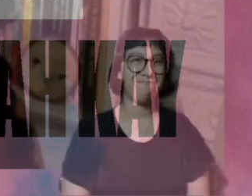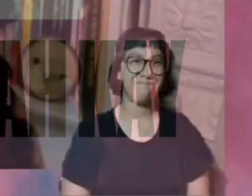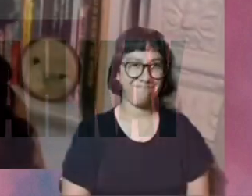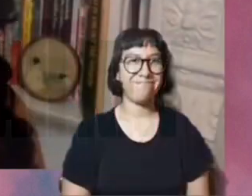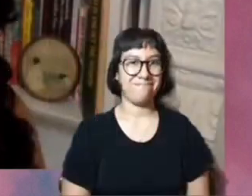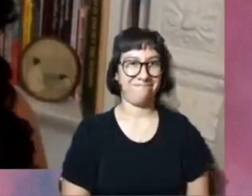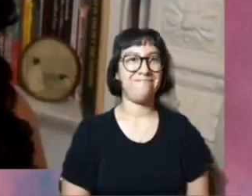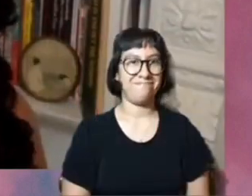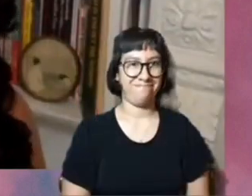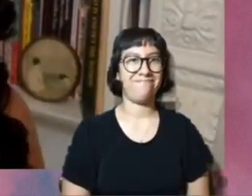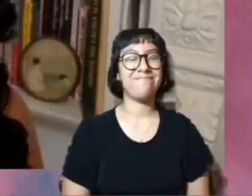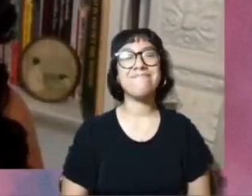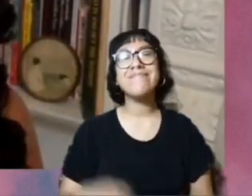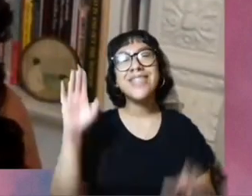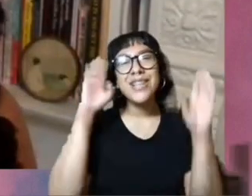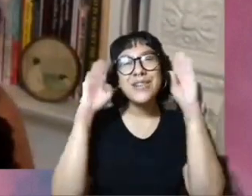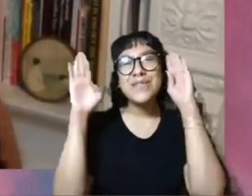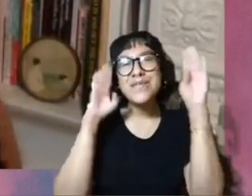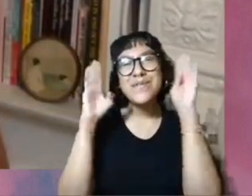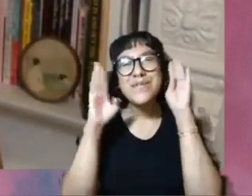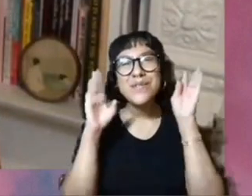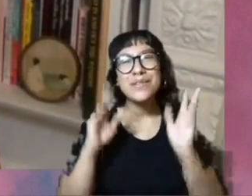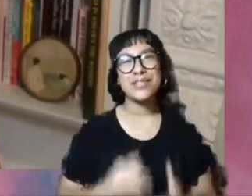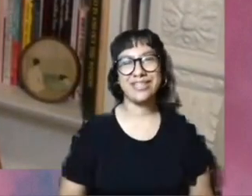Yeah, that shit's impressive.